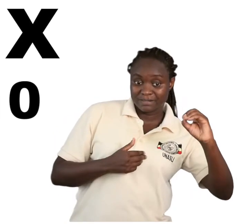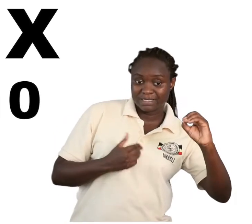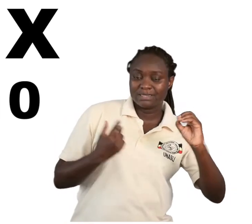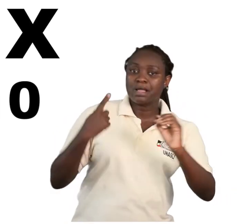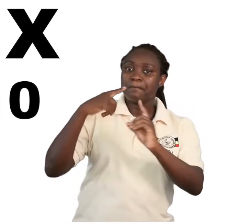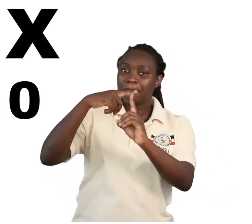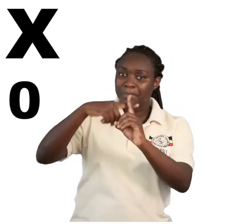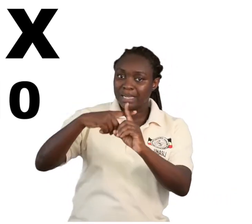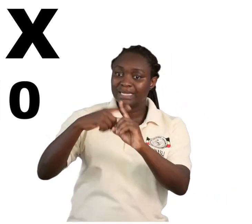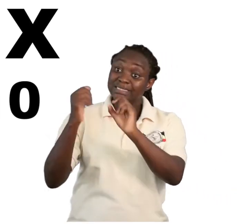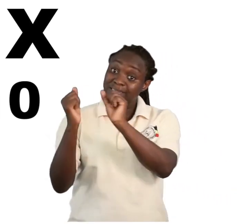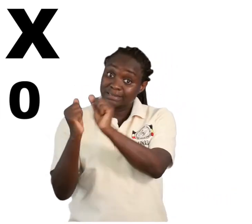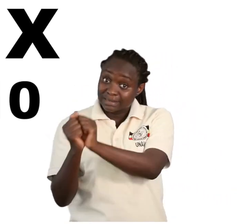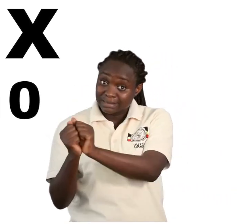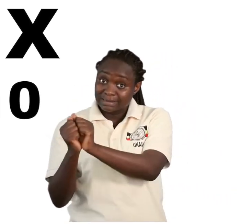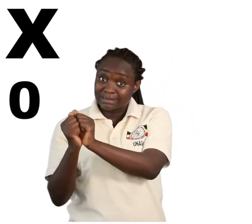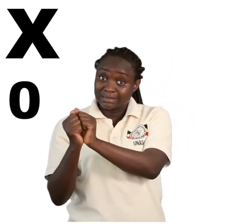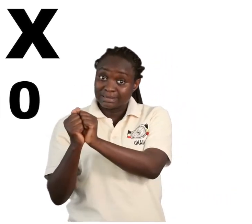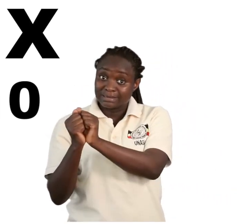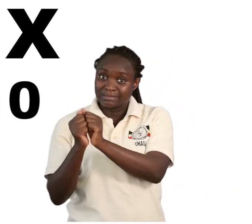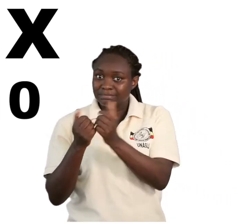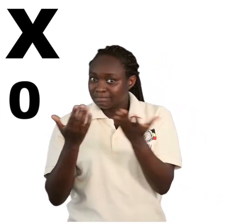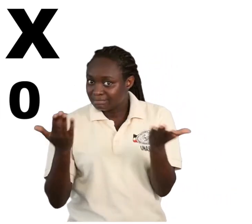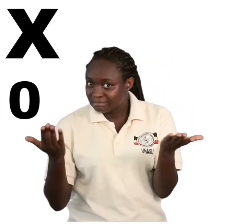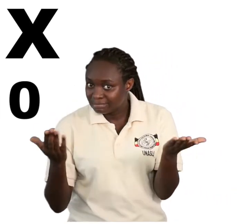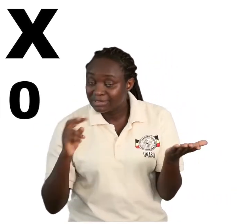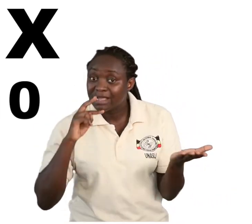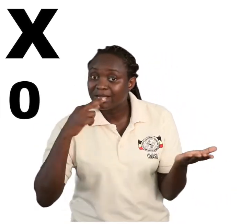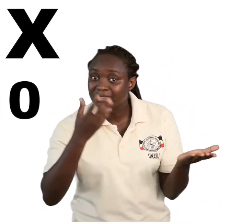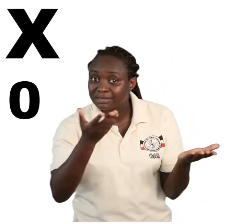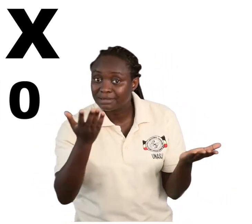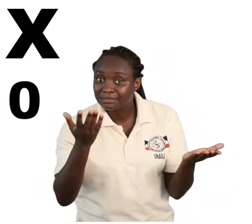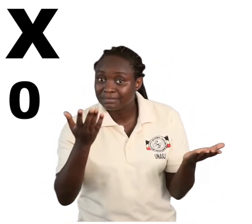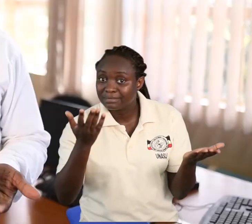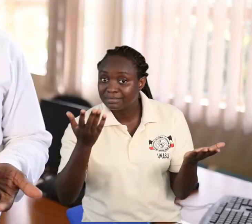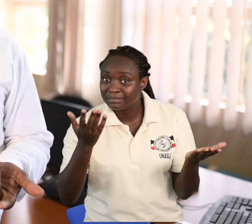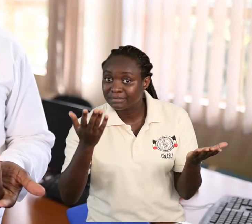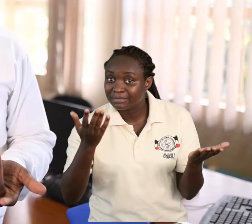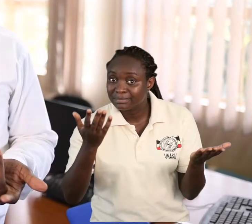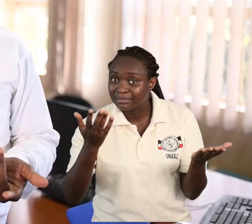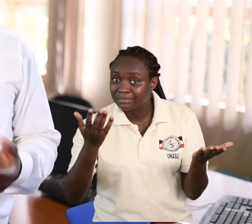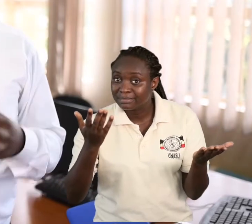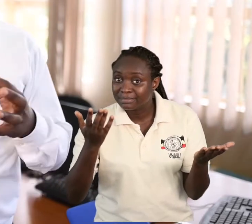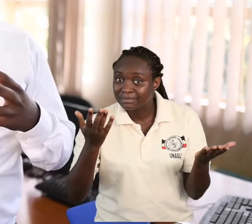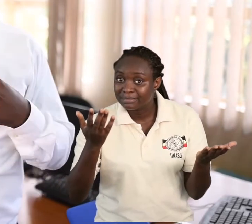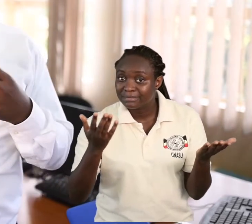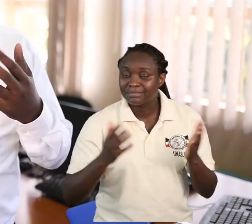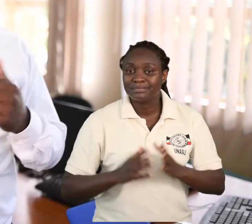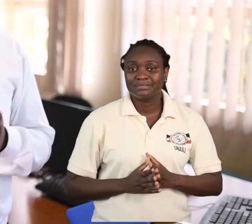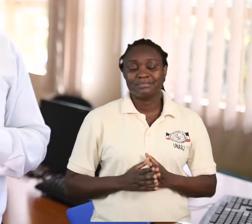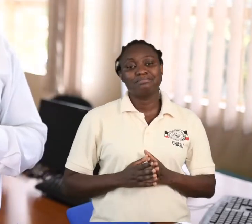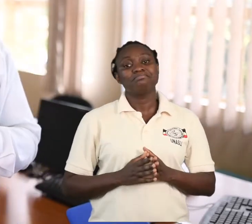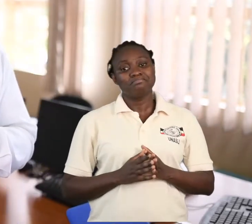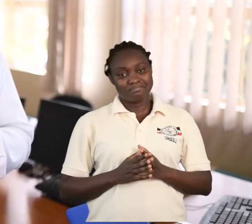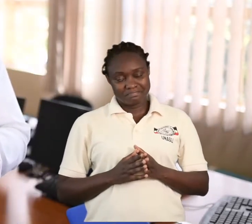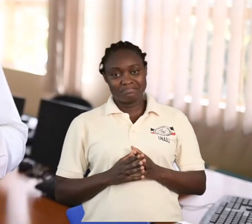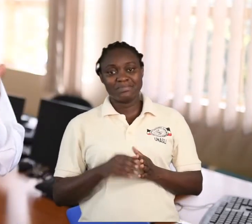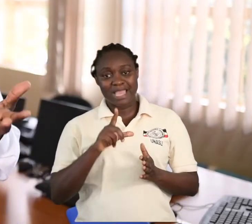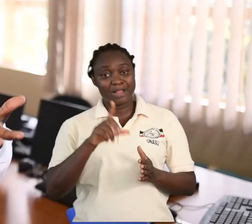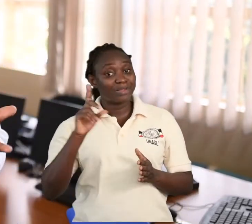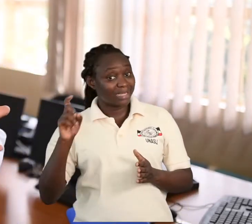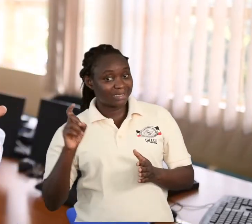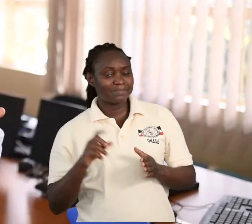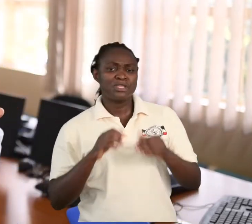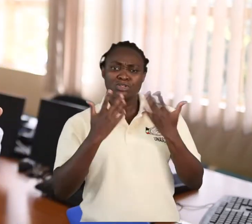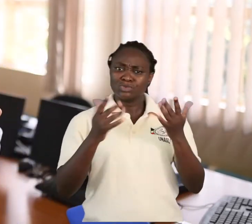plus 10. And the answer you get will be the numeral. I think with those basics, we can try